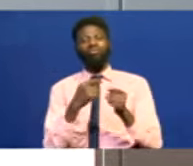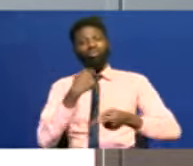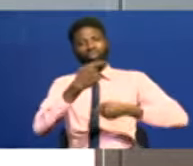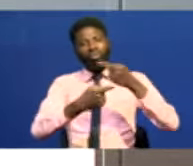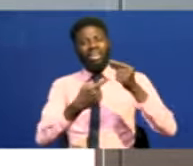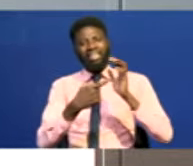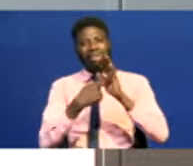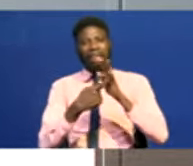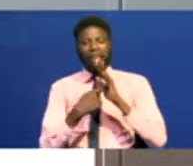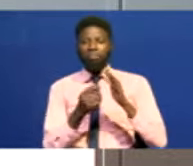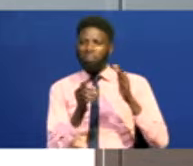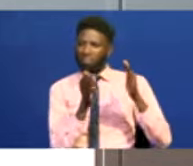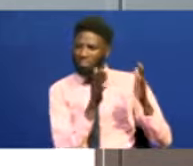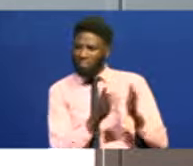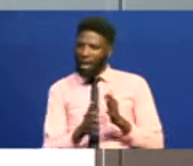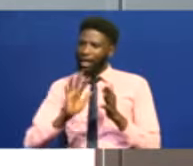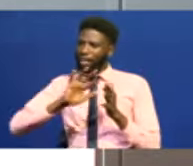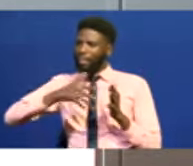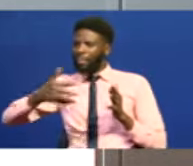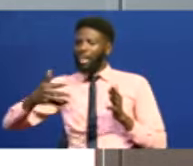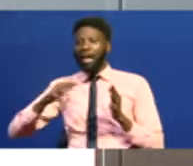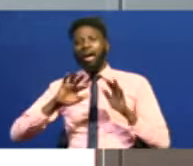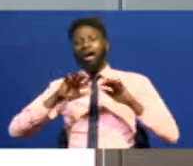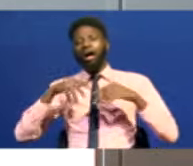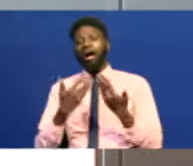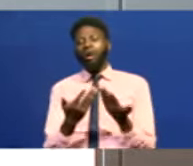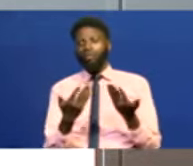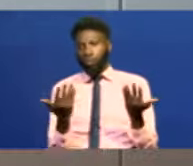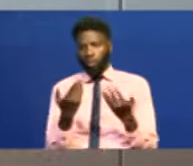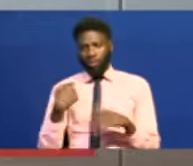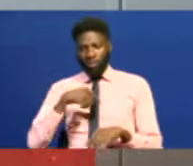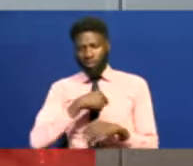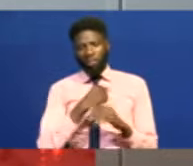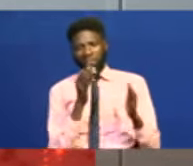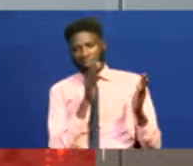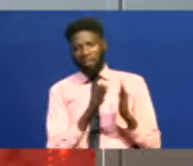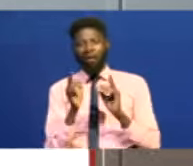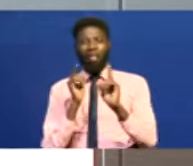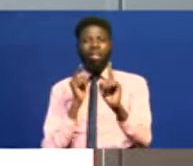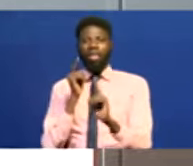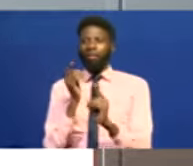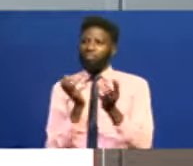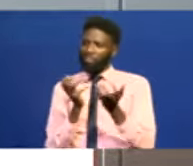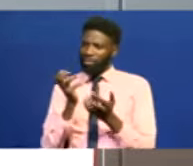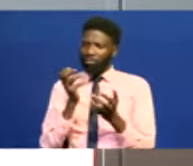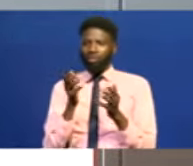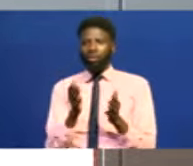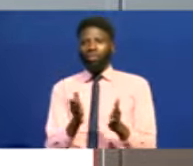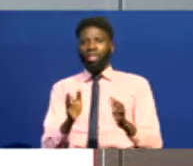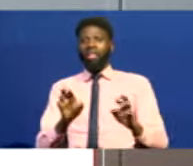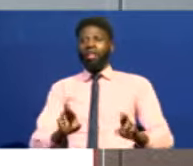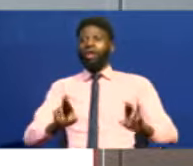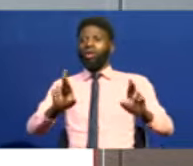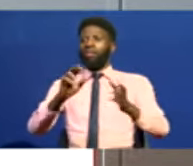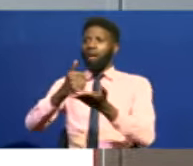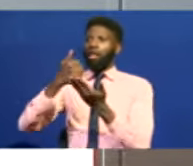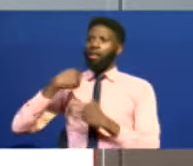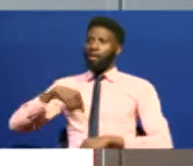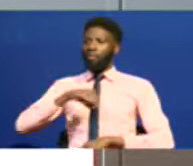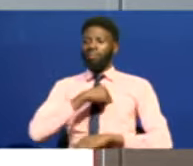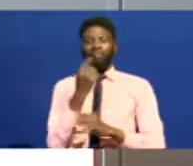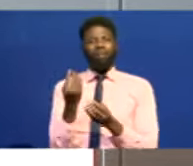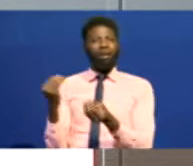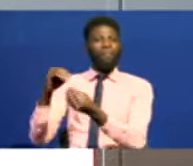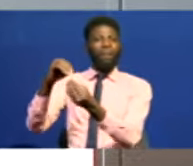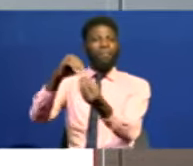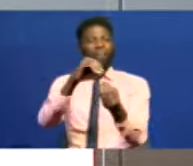logistics hub yenye tunajengwa kufanya biashara kwa barabara hizo itatusaidia sisi zaidi